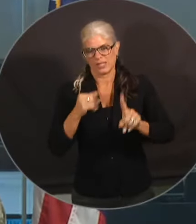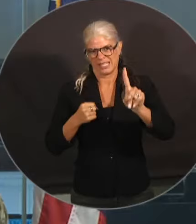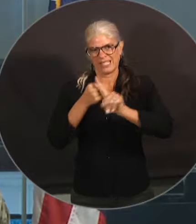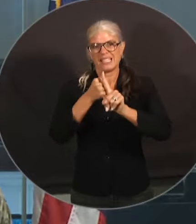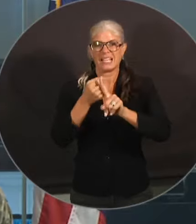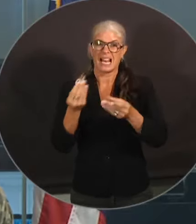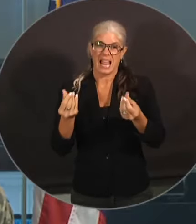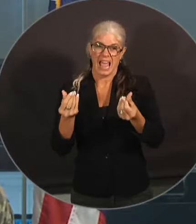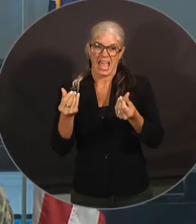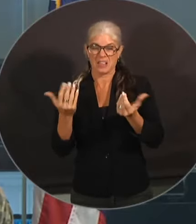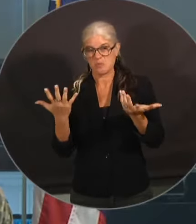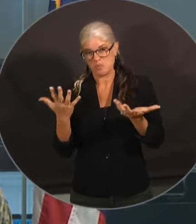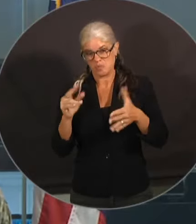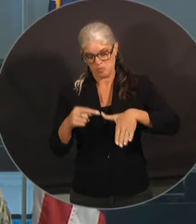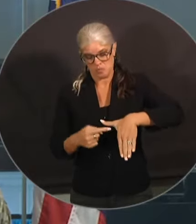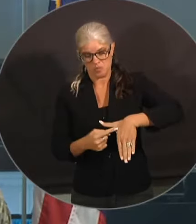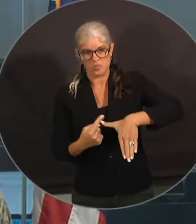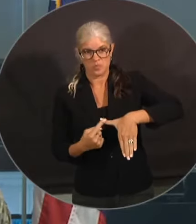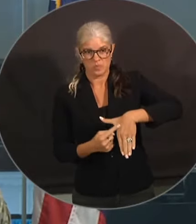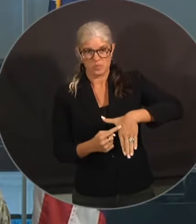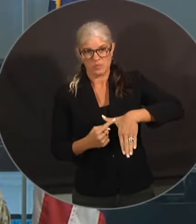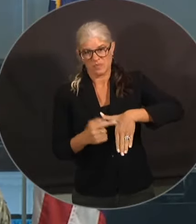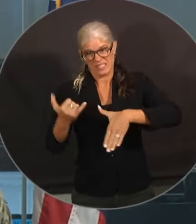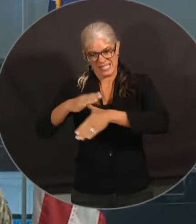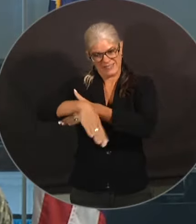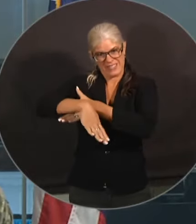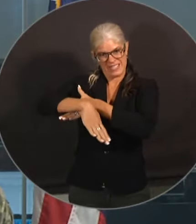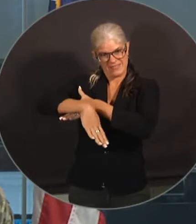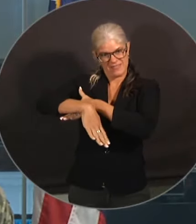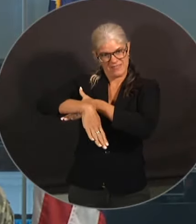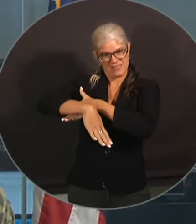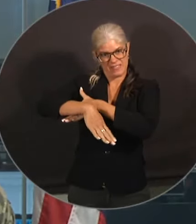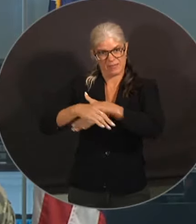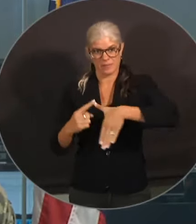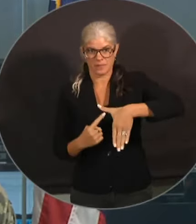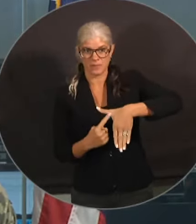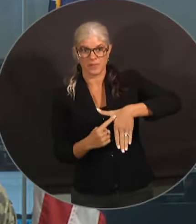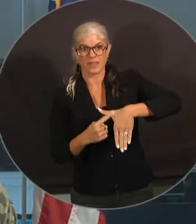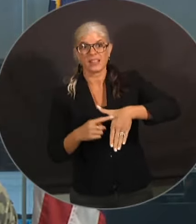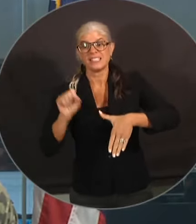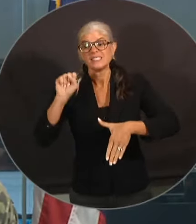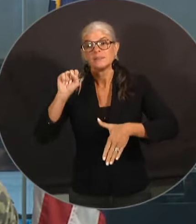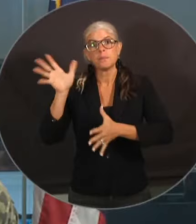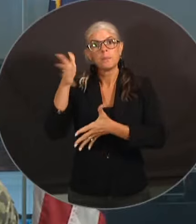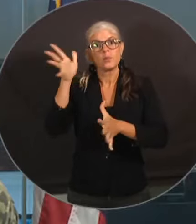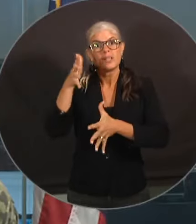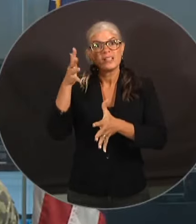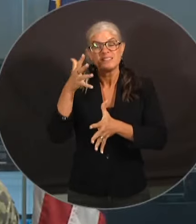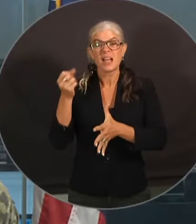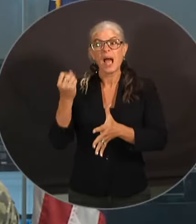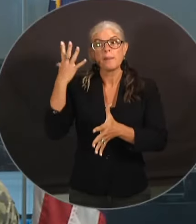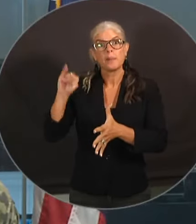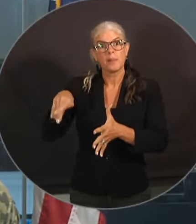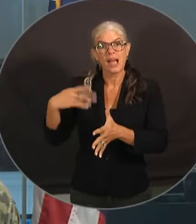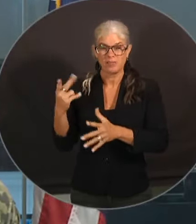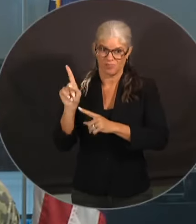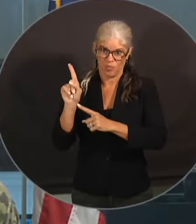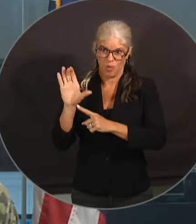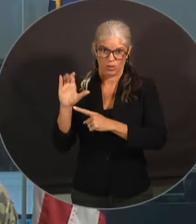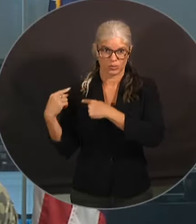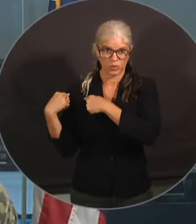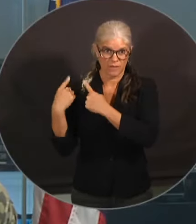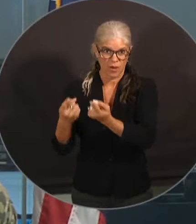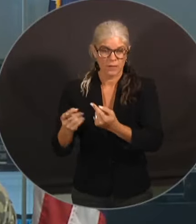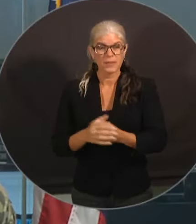Florida sometime this evening. Maximum sustained winds are currently about 100 miles per hour. It is possible that